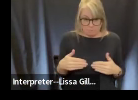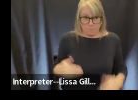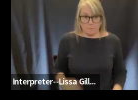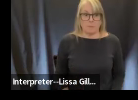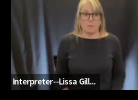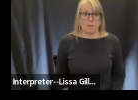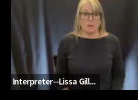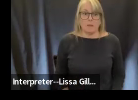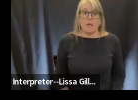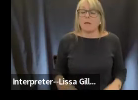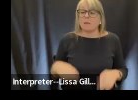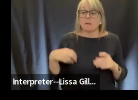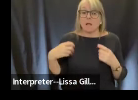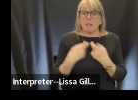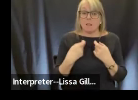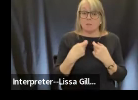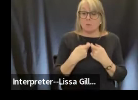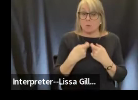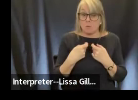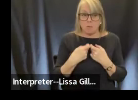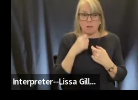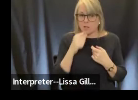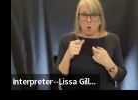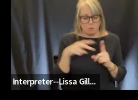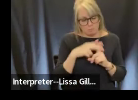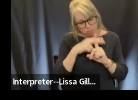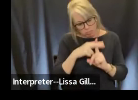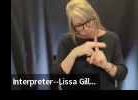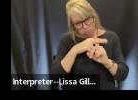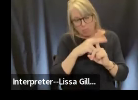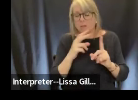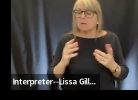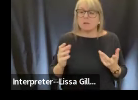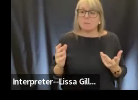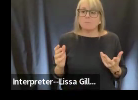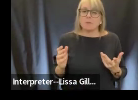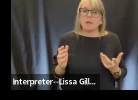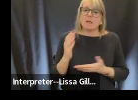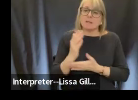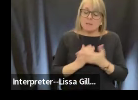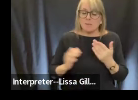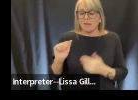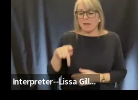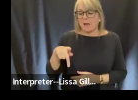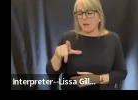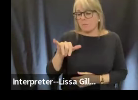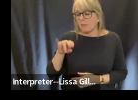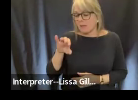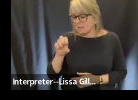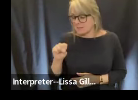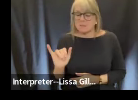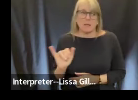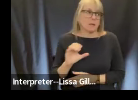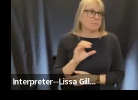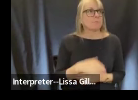lastly, don't overload electrical circuits, as we talked about. This was going to come with some of those, appliances that we use in the kitchen these days, those crock pots,